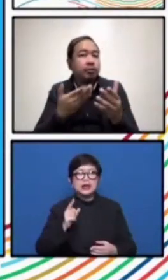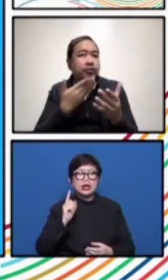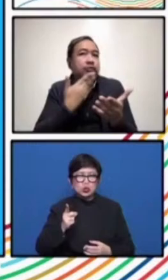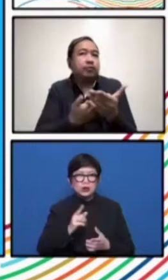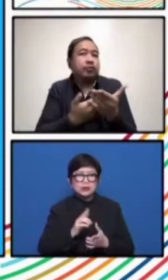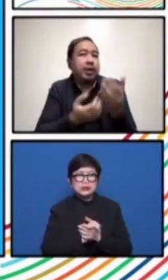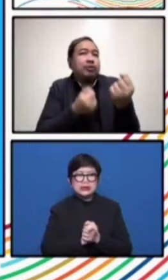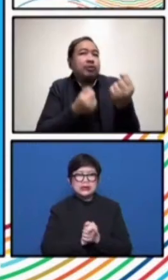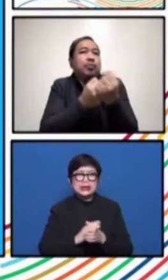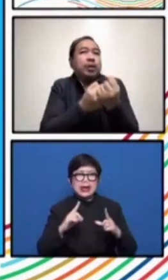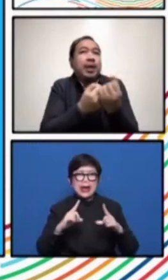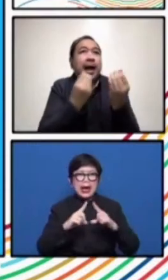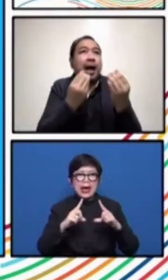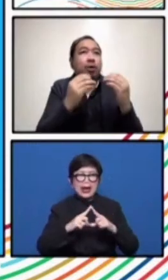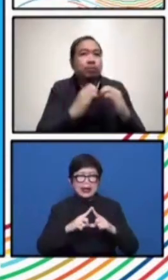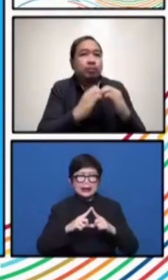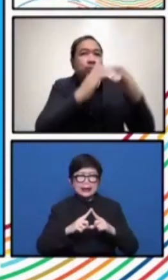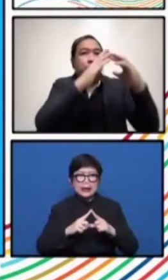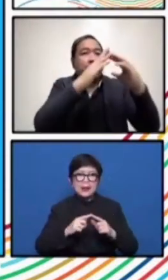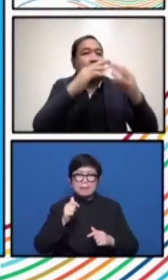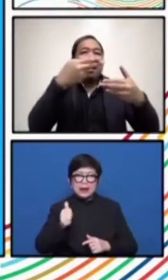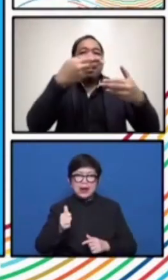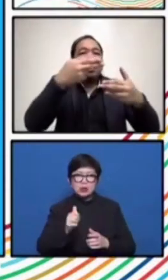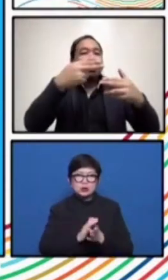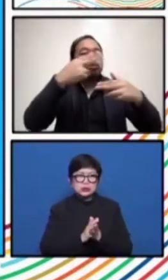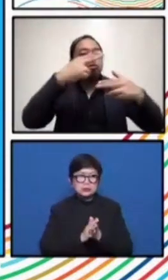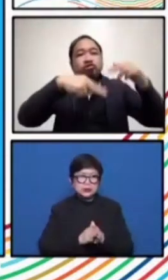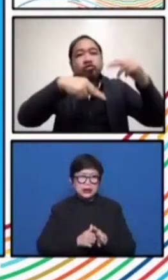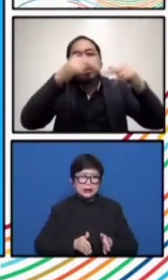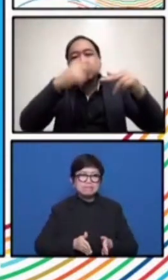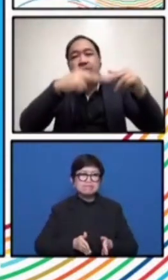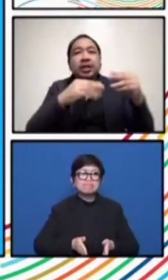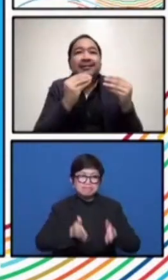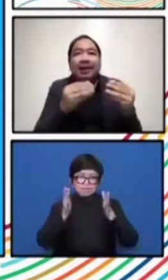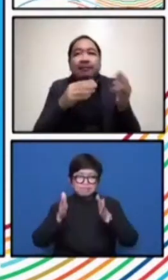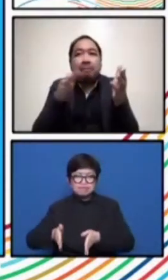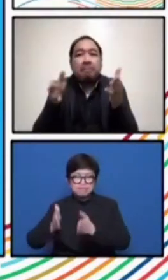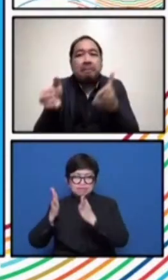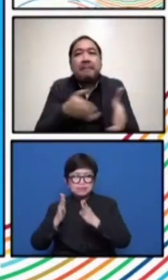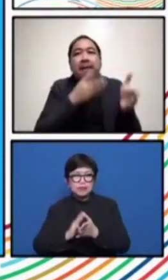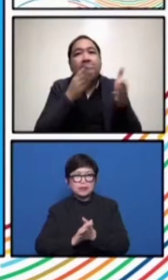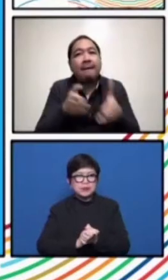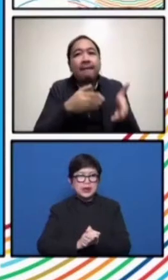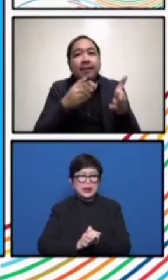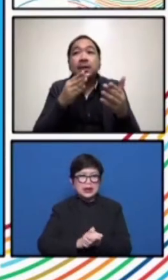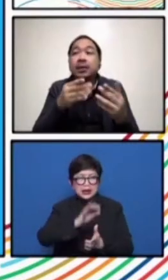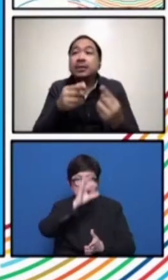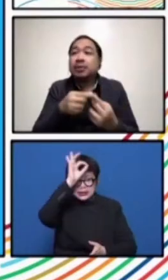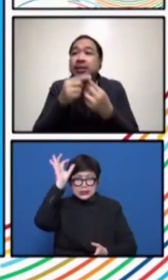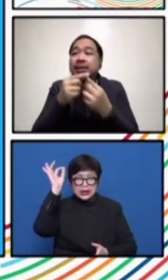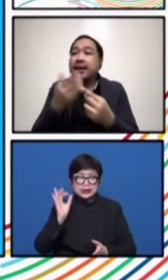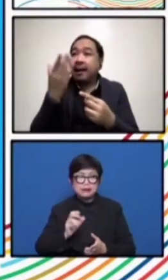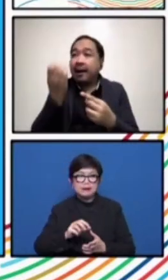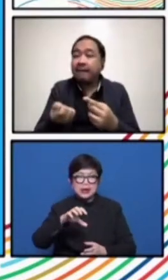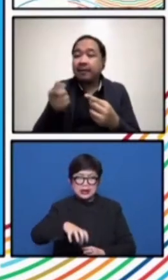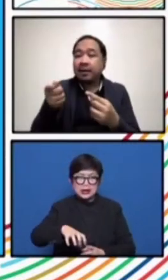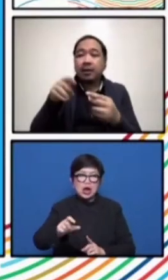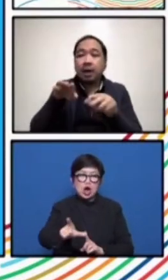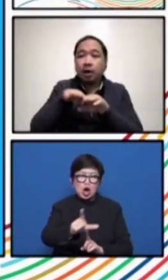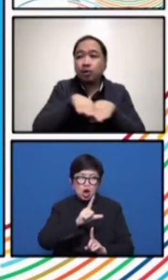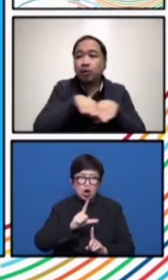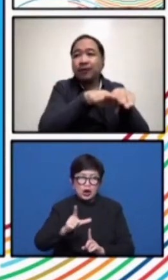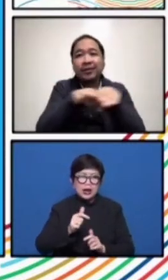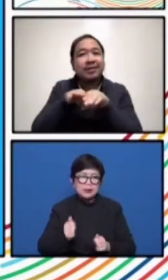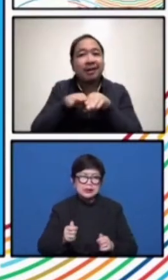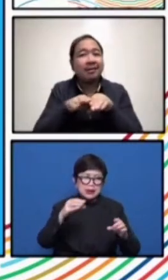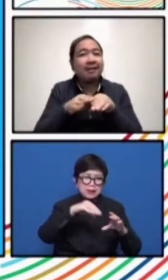different local initiatives can be plugged especially if there is universal cash transfer um that